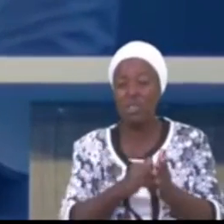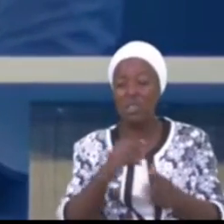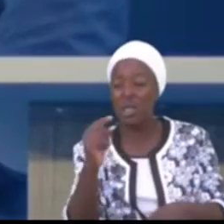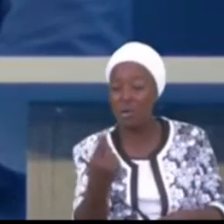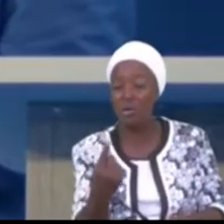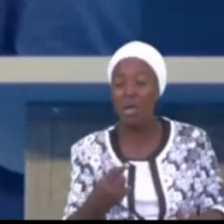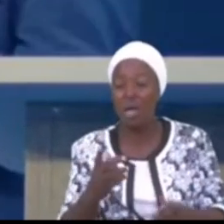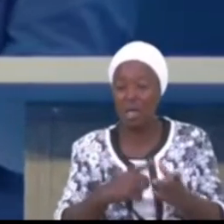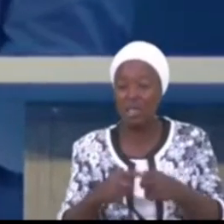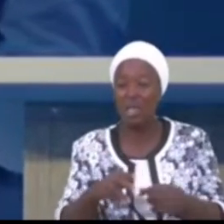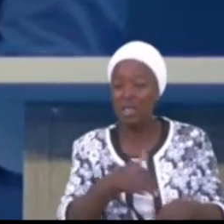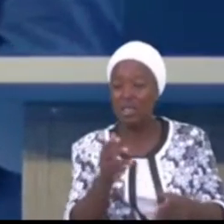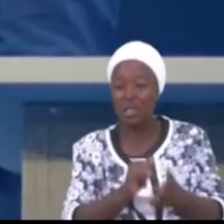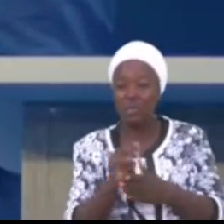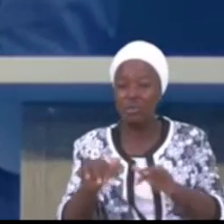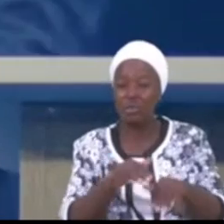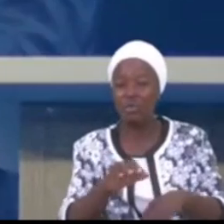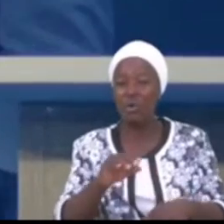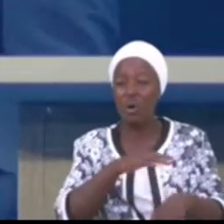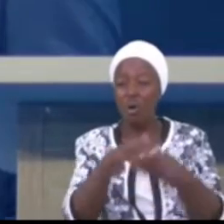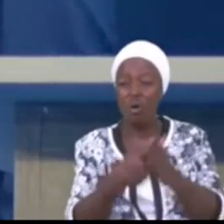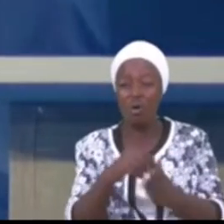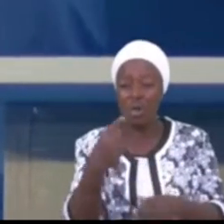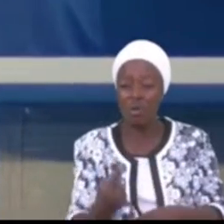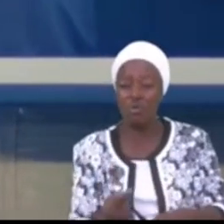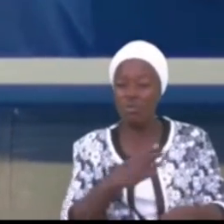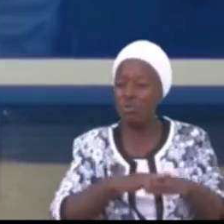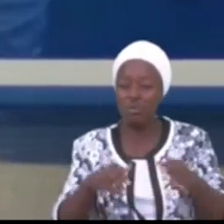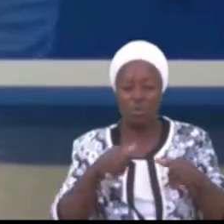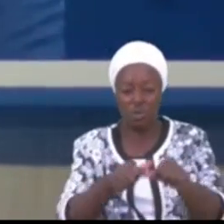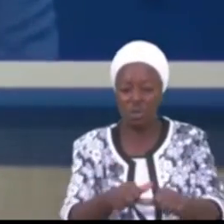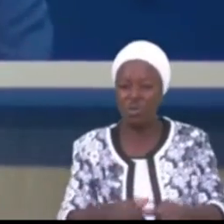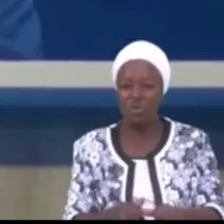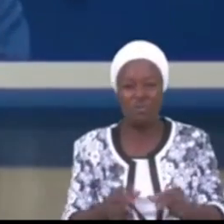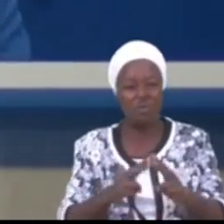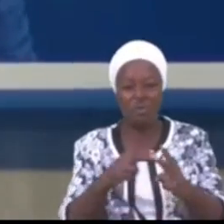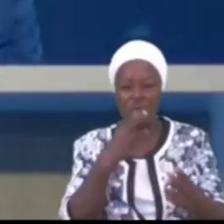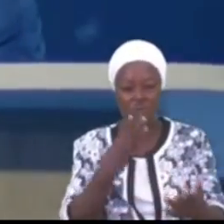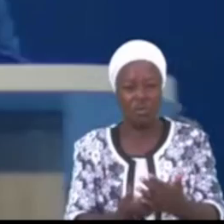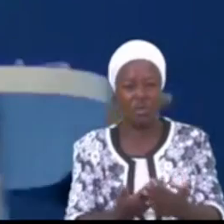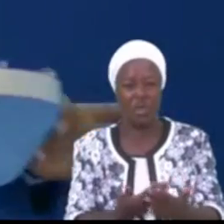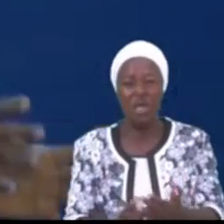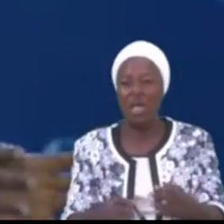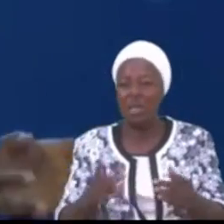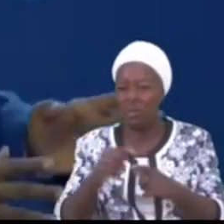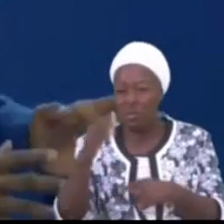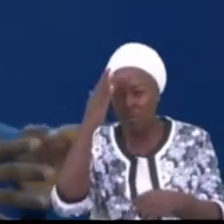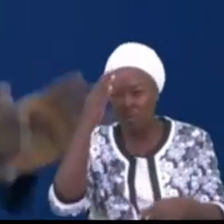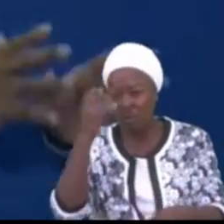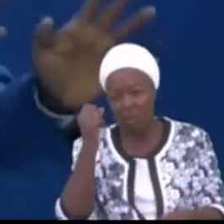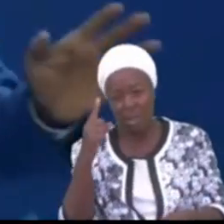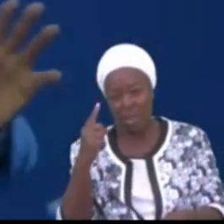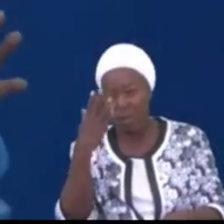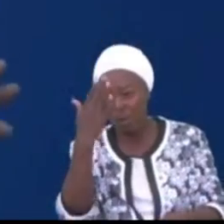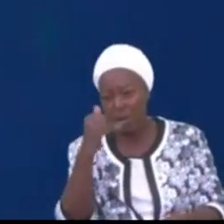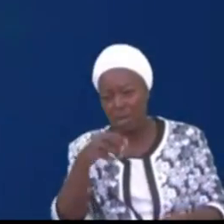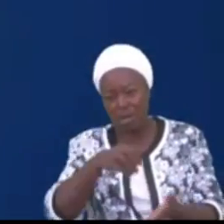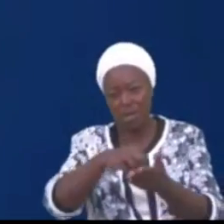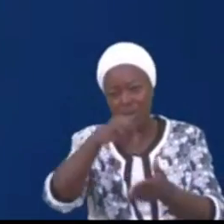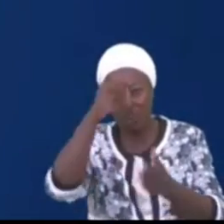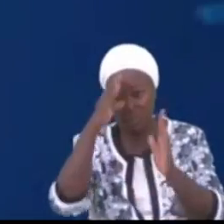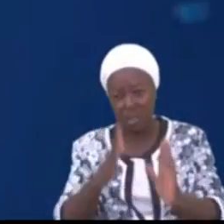alone, you don't generally continue very well. Do you understand why students who stay at